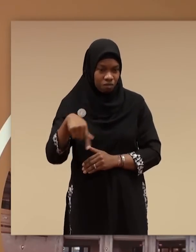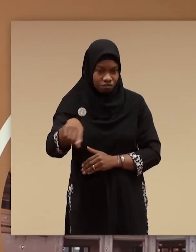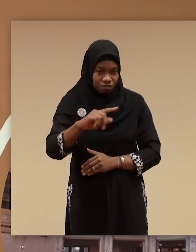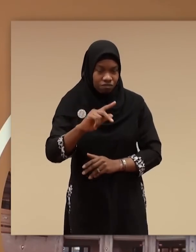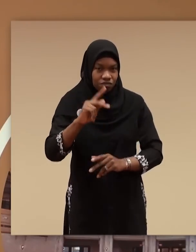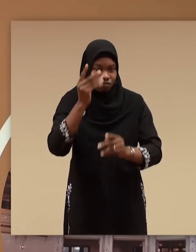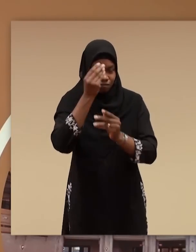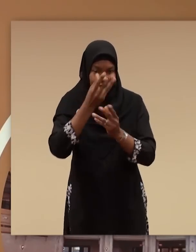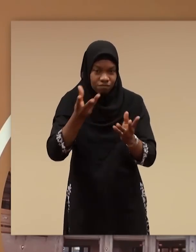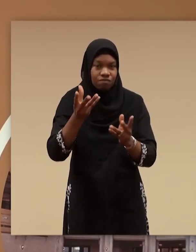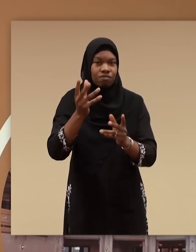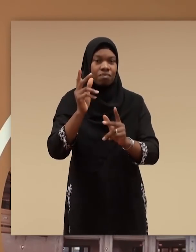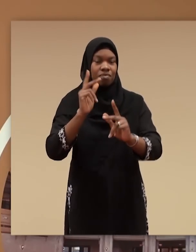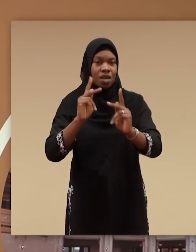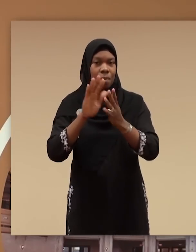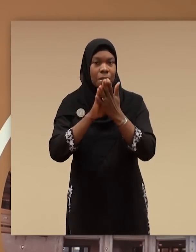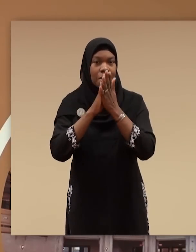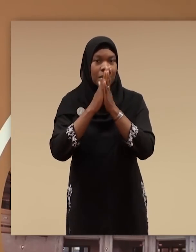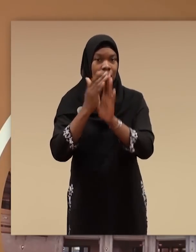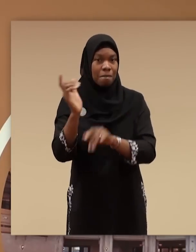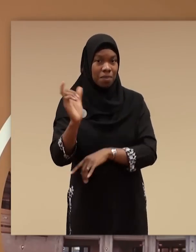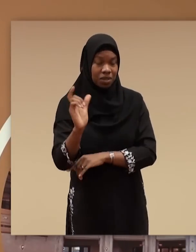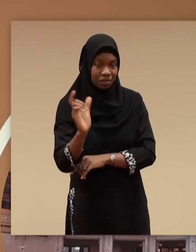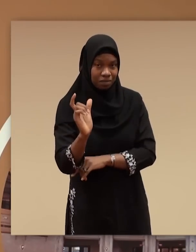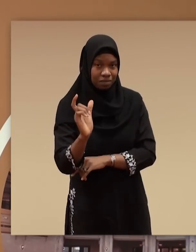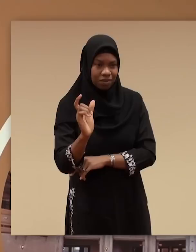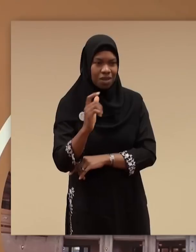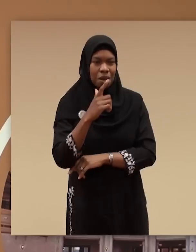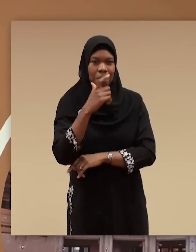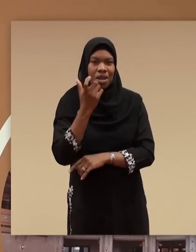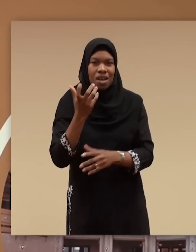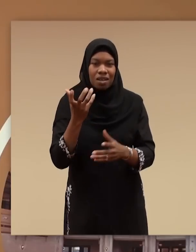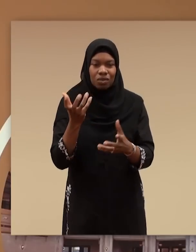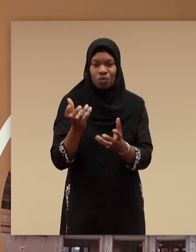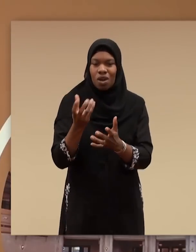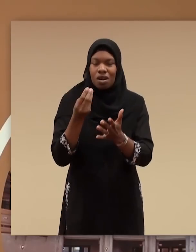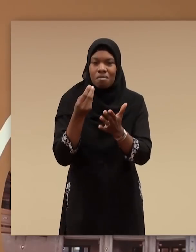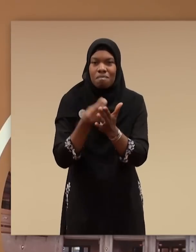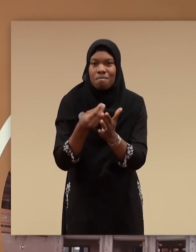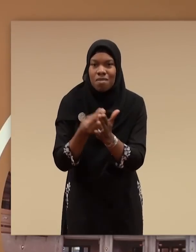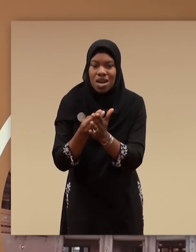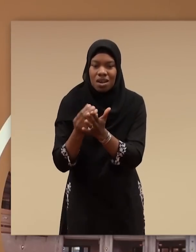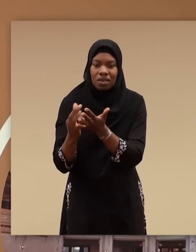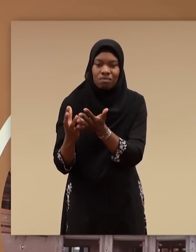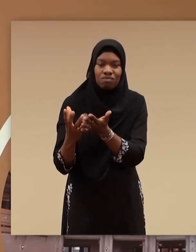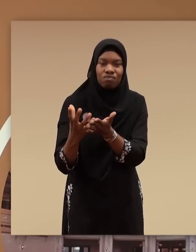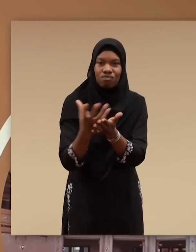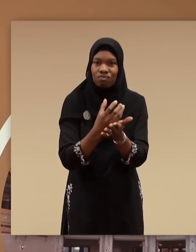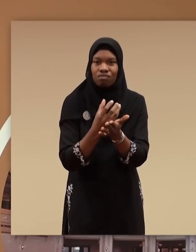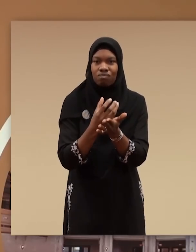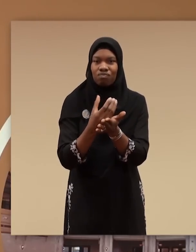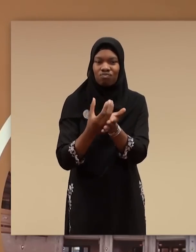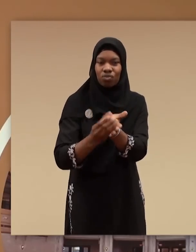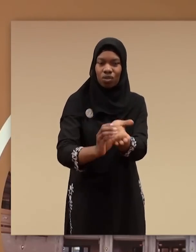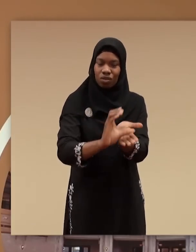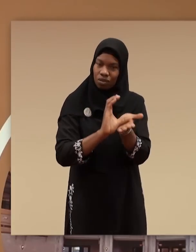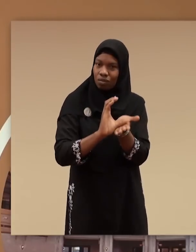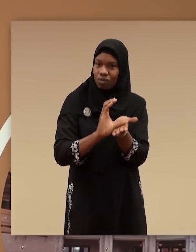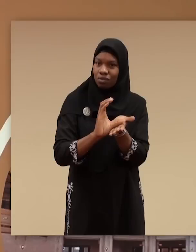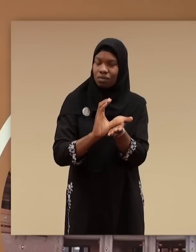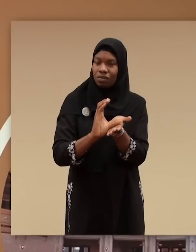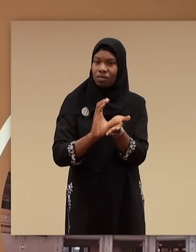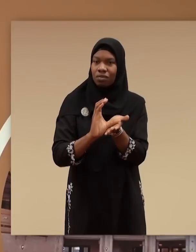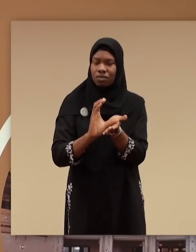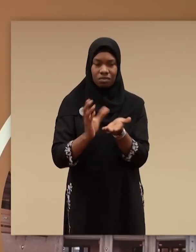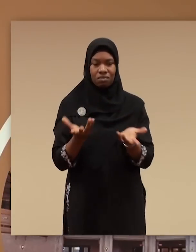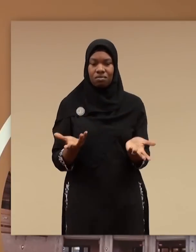that means for worldly material gain, we would collect money and give it to you